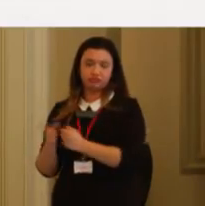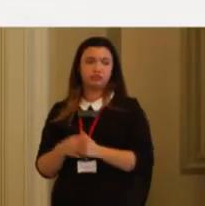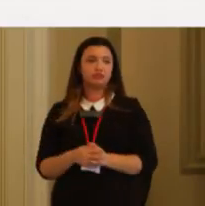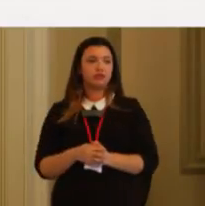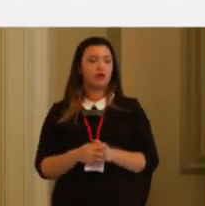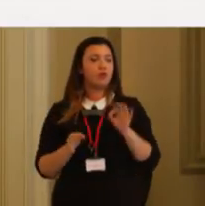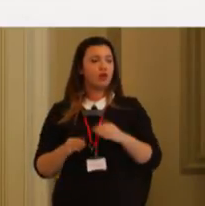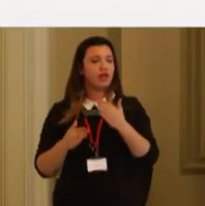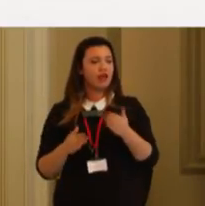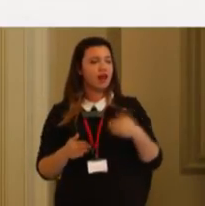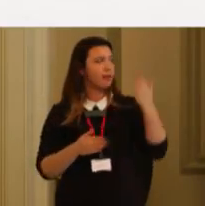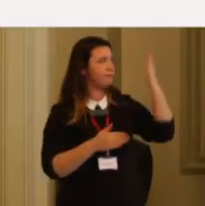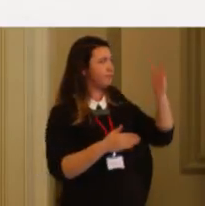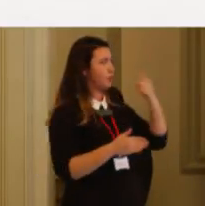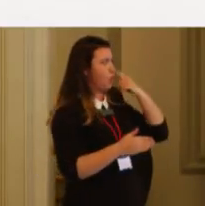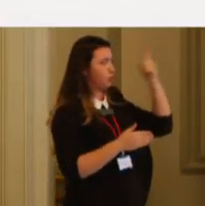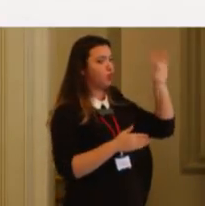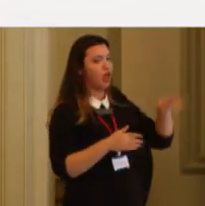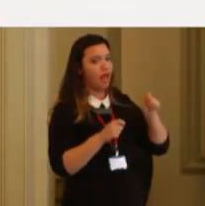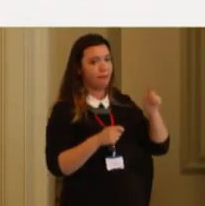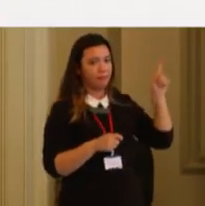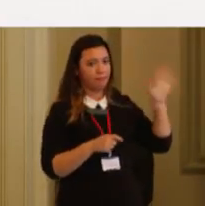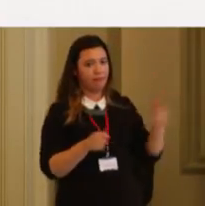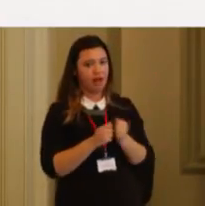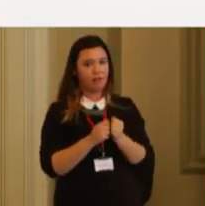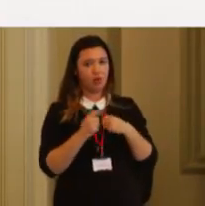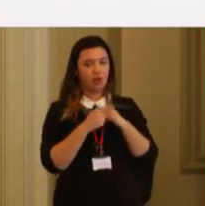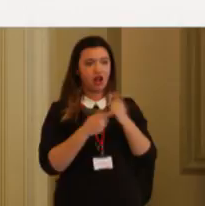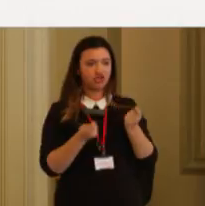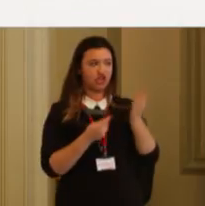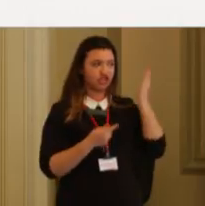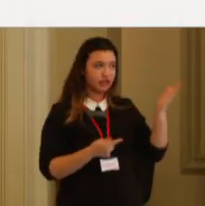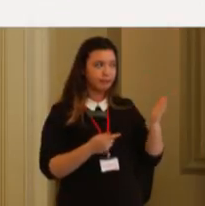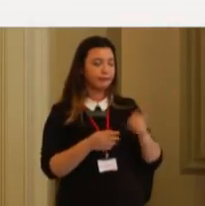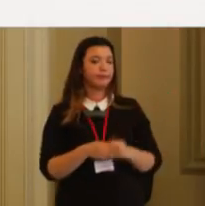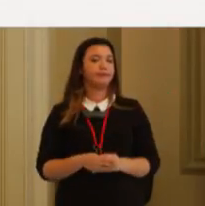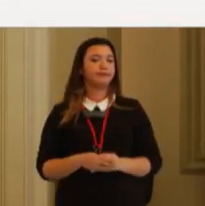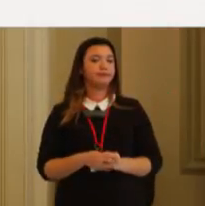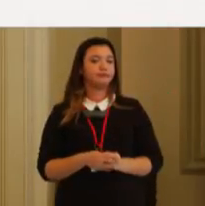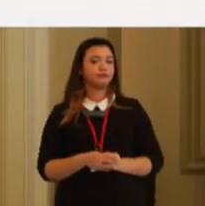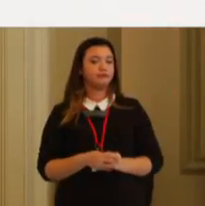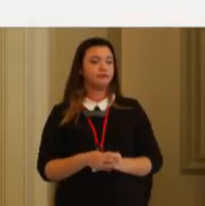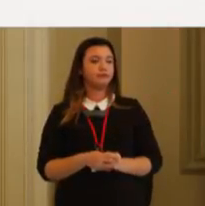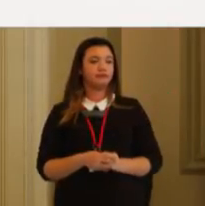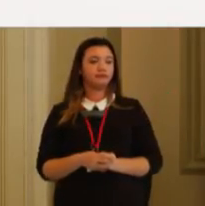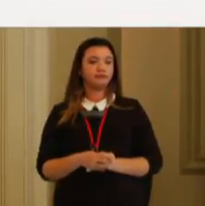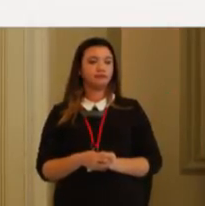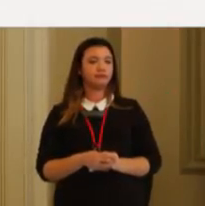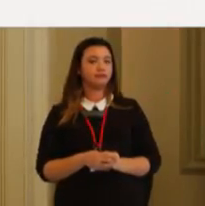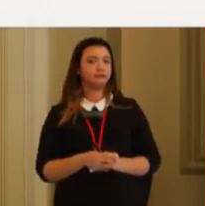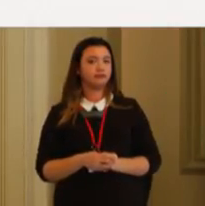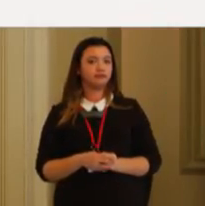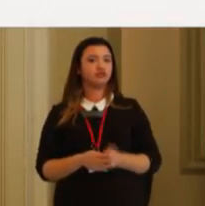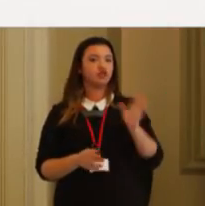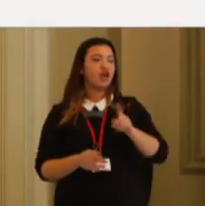youngsters, Pakistan, Tanzania, Bangladesh, Nigeria, the Ukraine, the UK are some of the